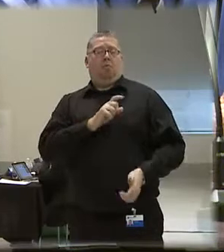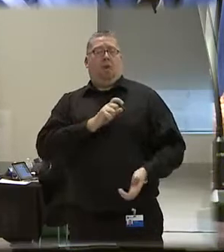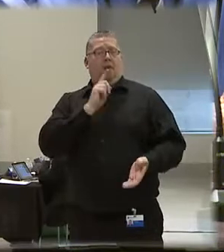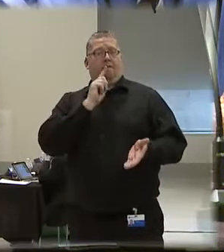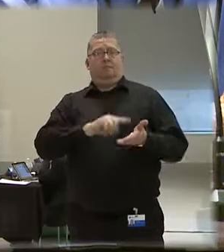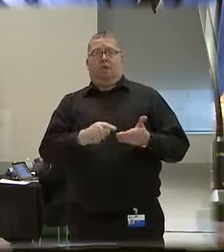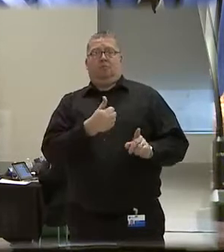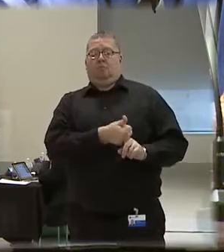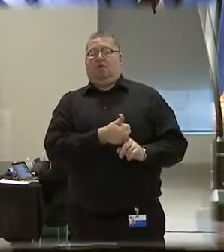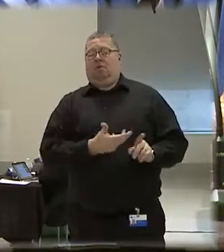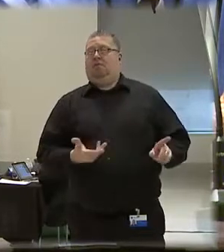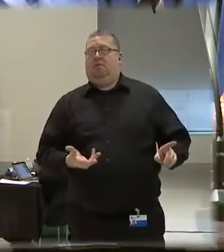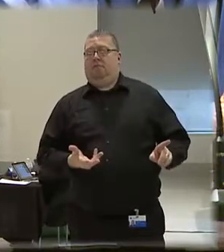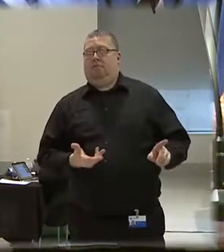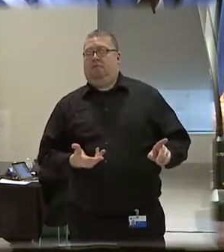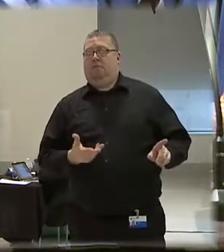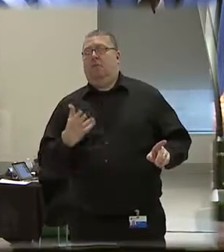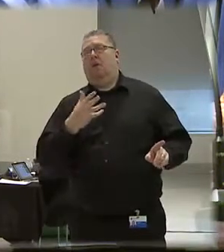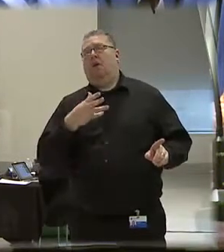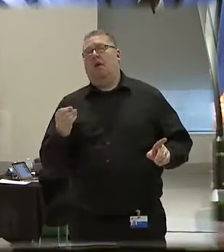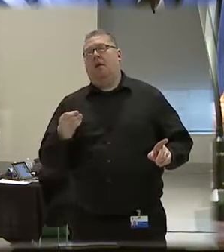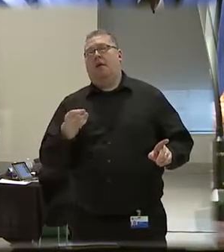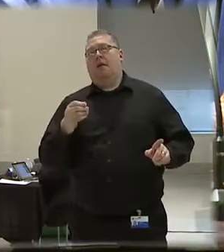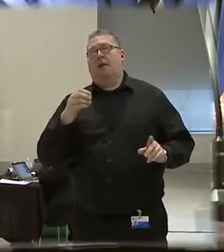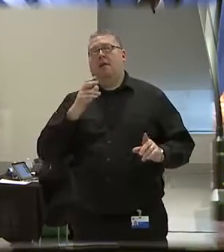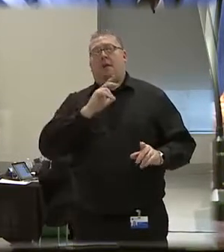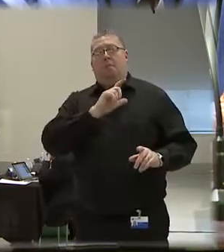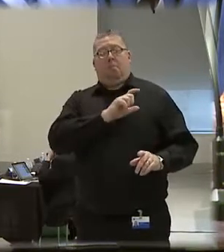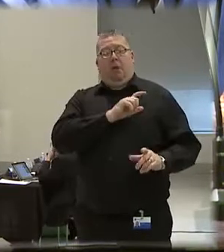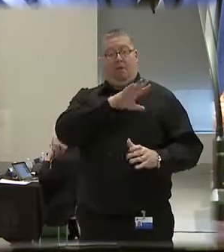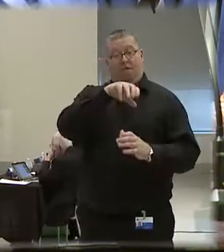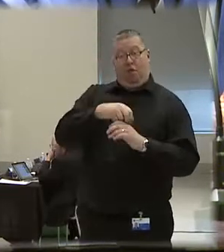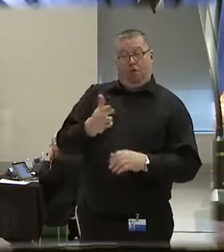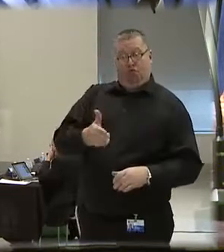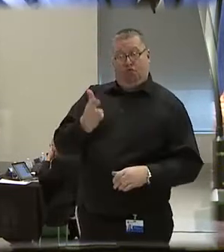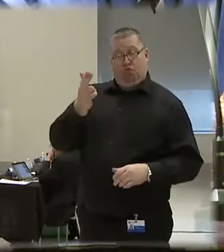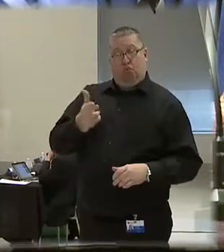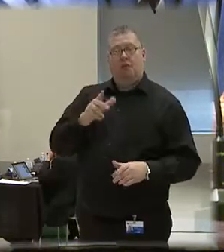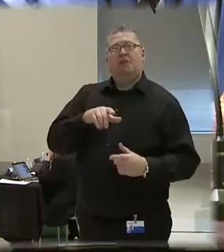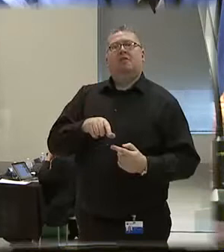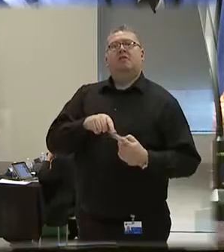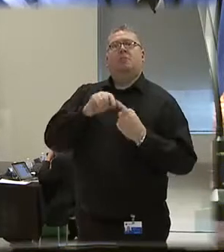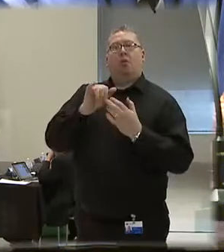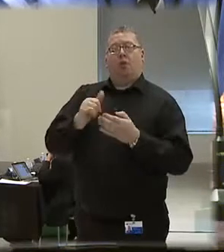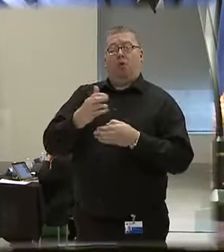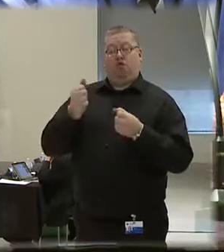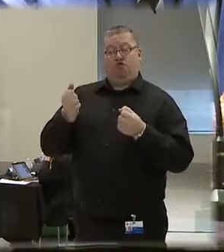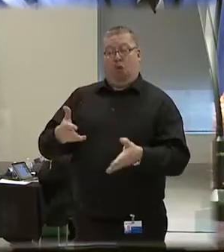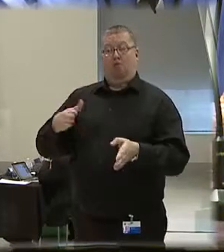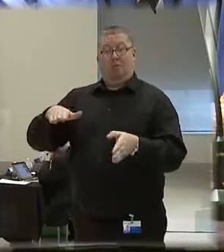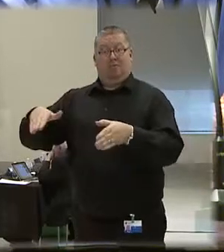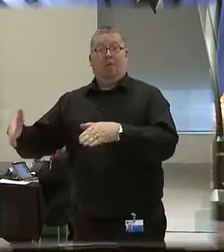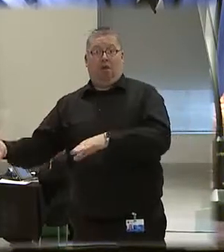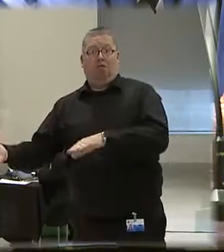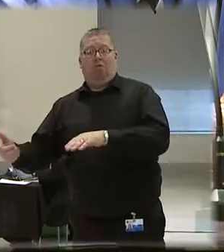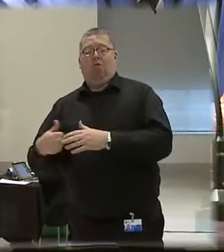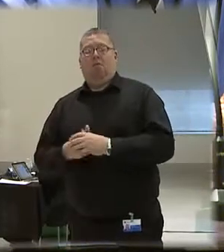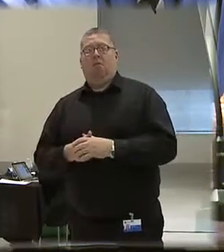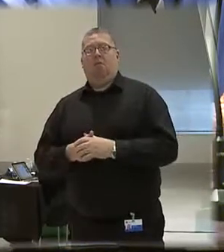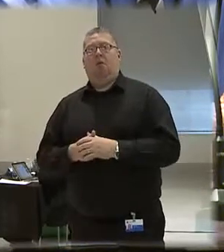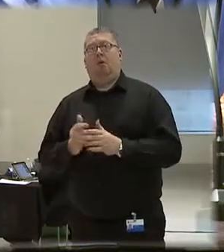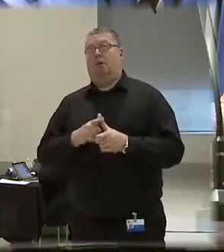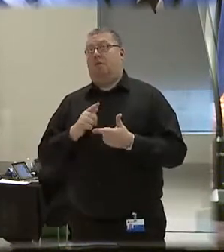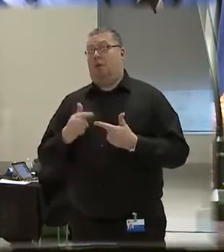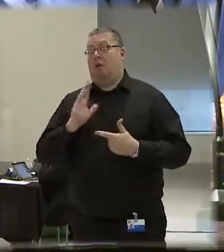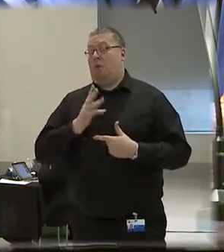investigating themselves, and in a police-involved shooting, particularly those that result in death, then do